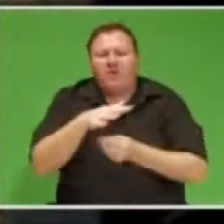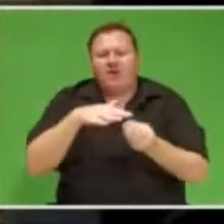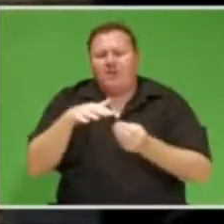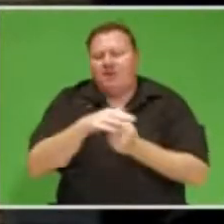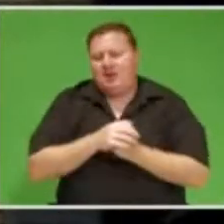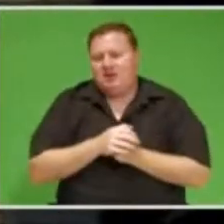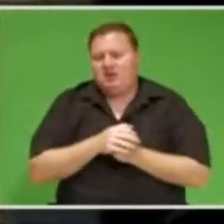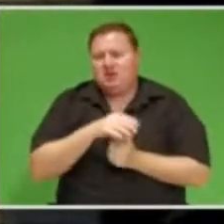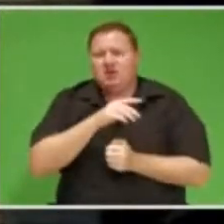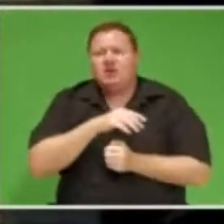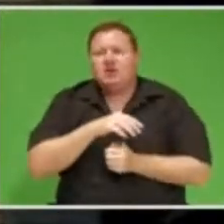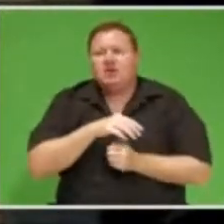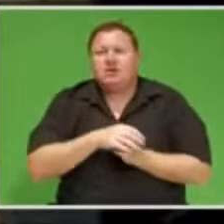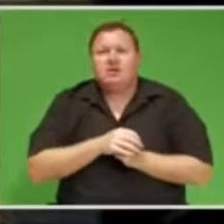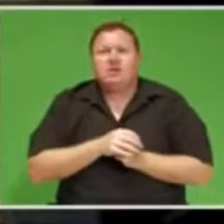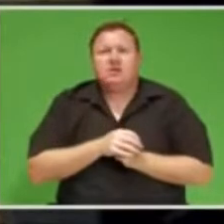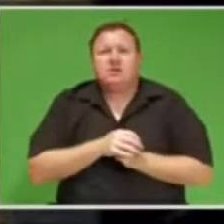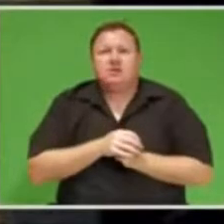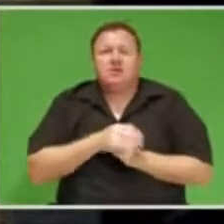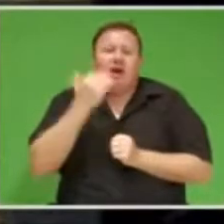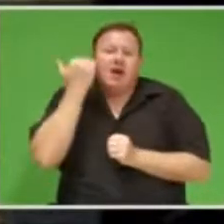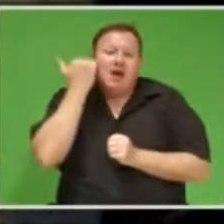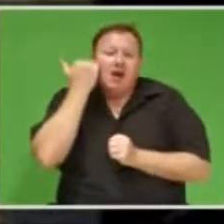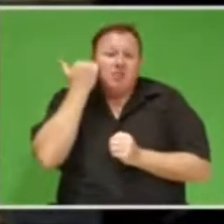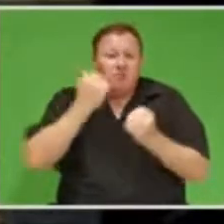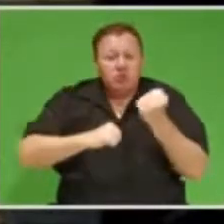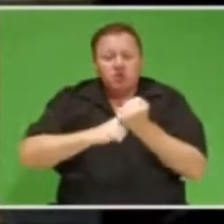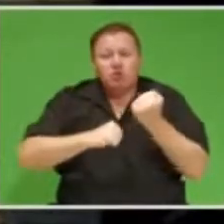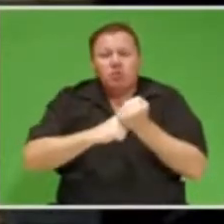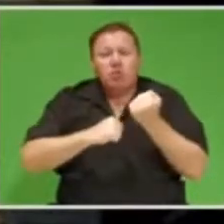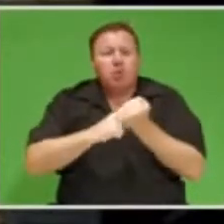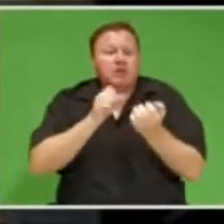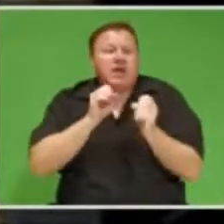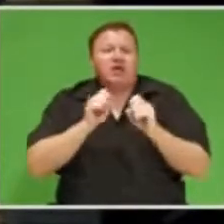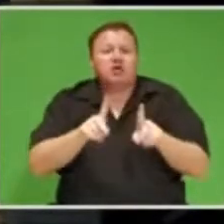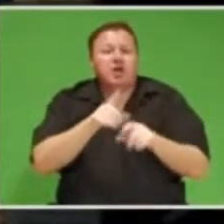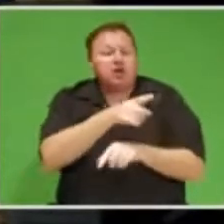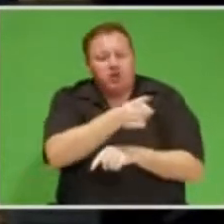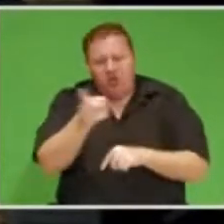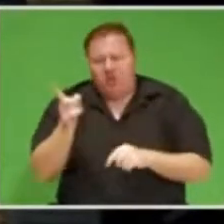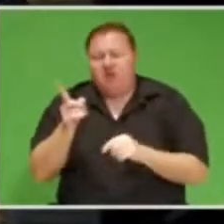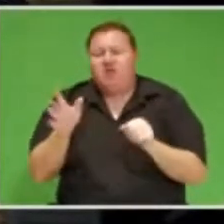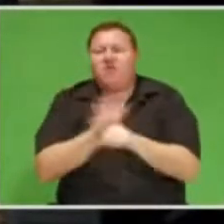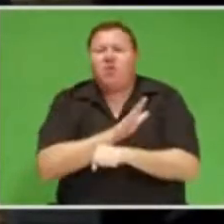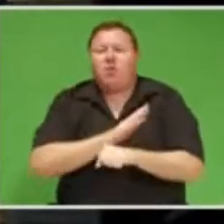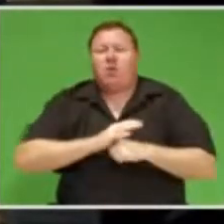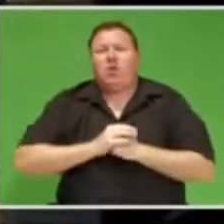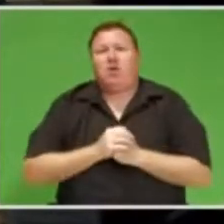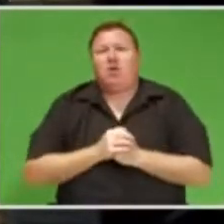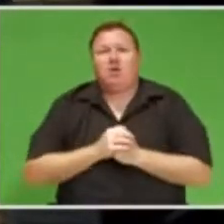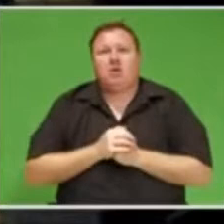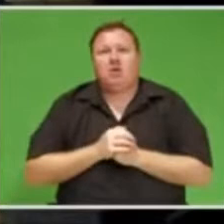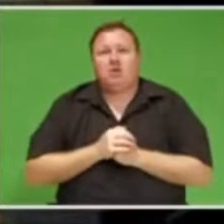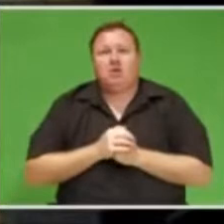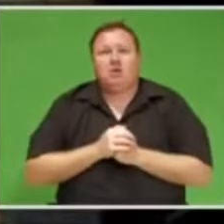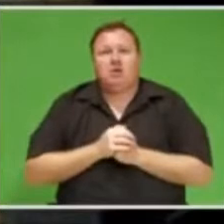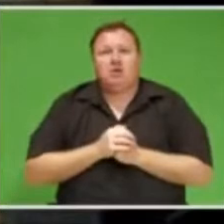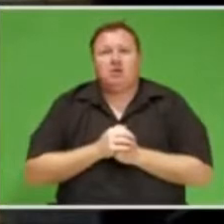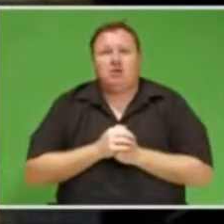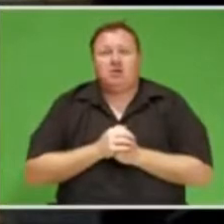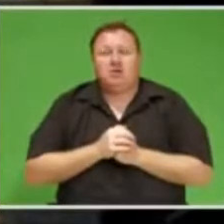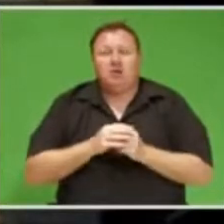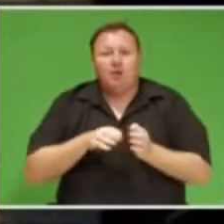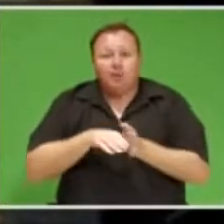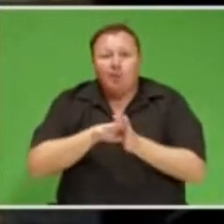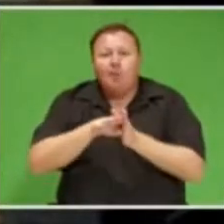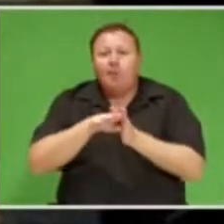no-fee schools, where government supports their education fully. The improvement that we are seeing